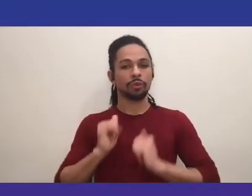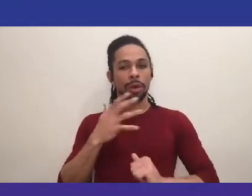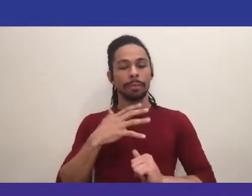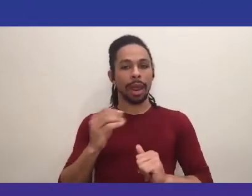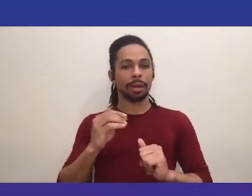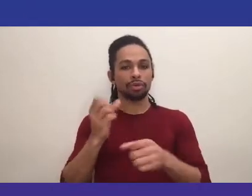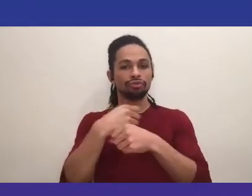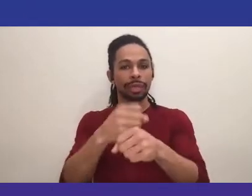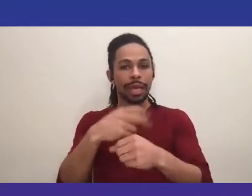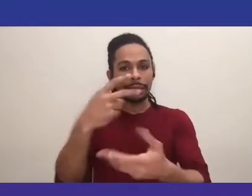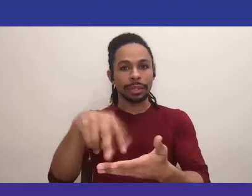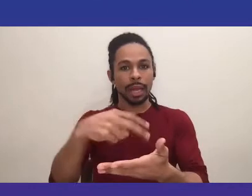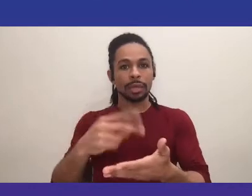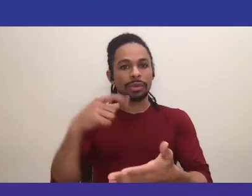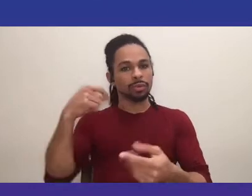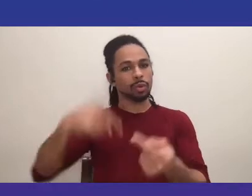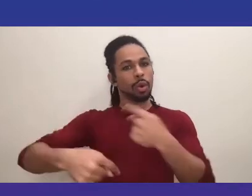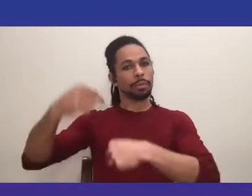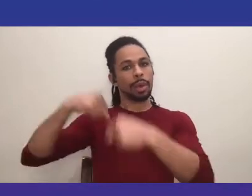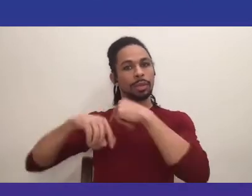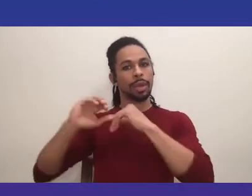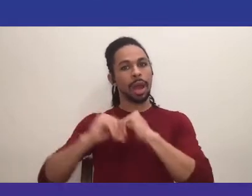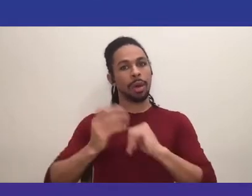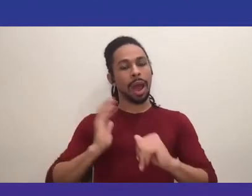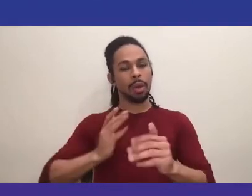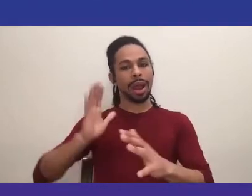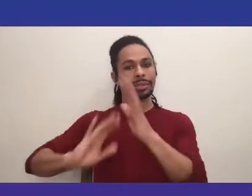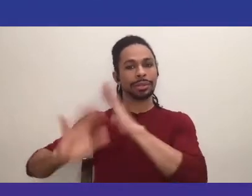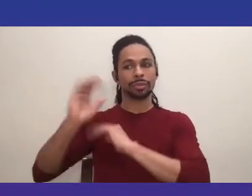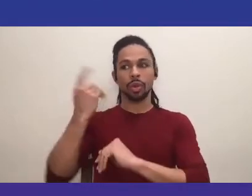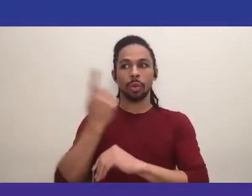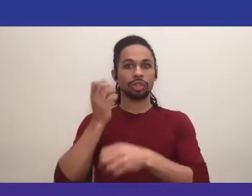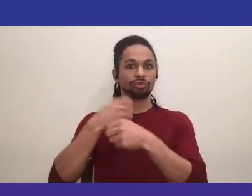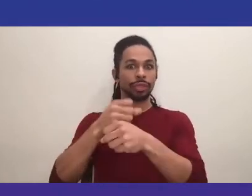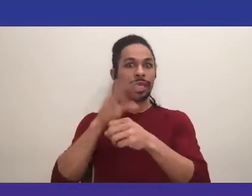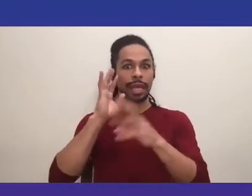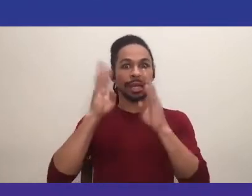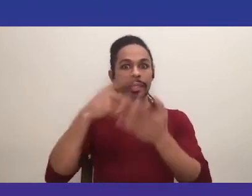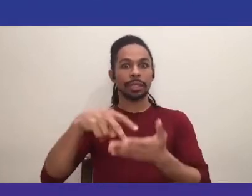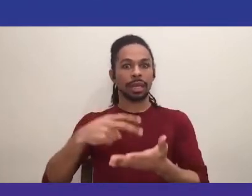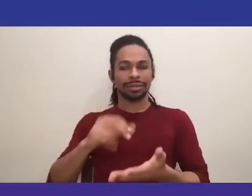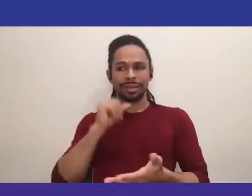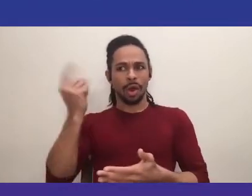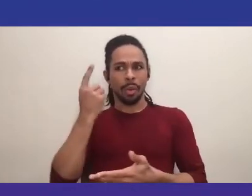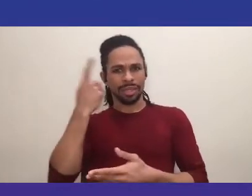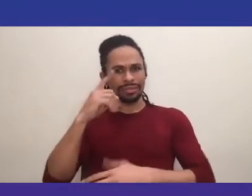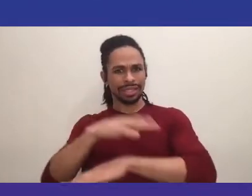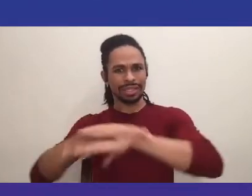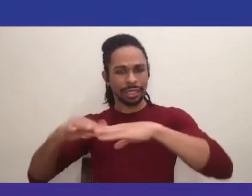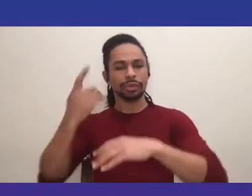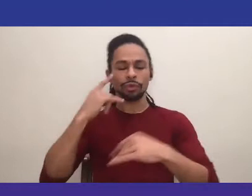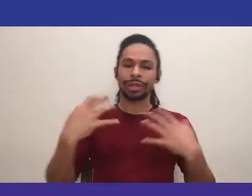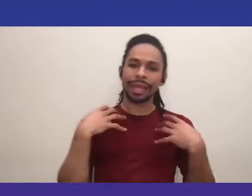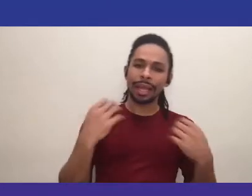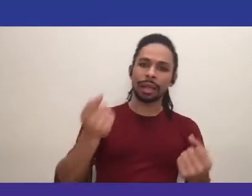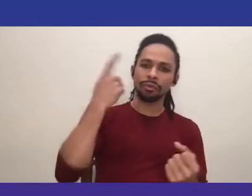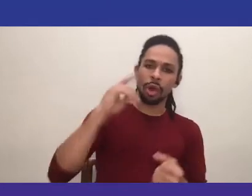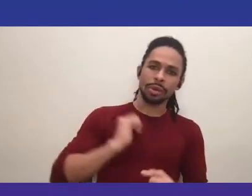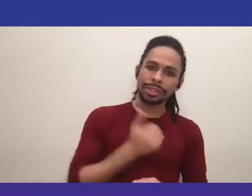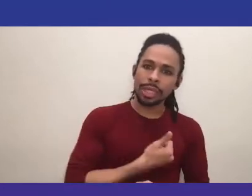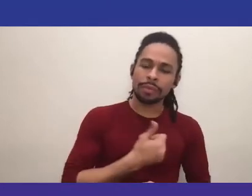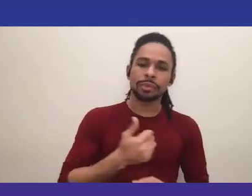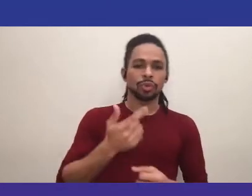to how our ancestors have always created dance. It's not for the stage, it's for healing. It's for ourselves. It's so we can tell